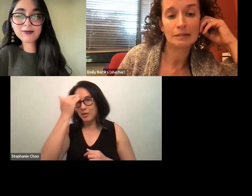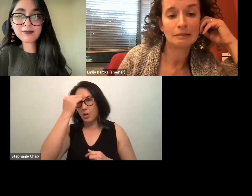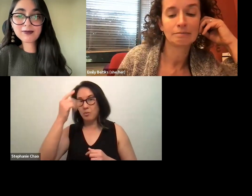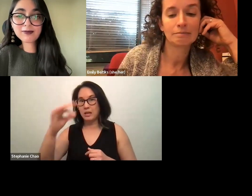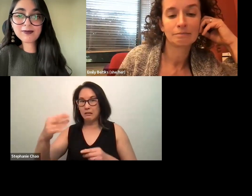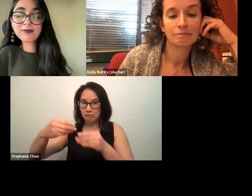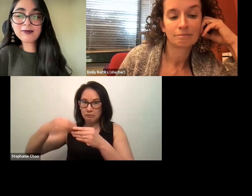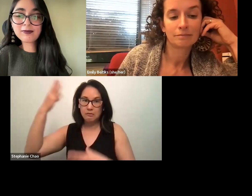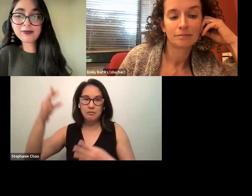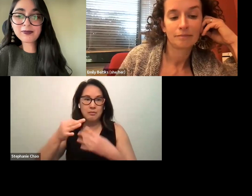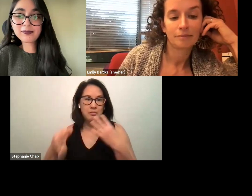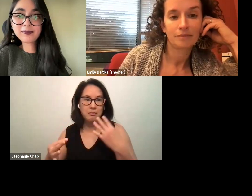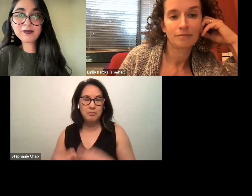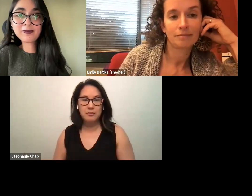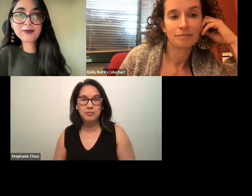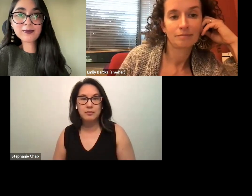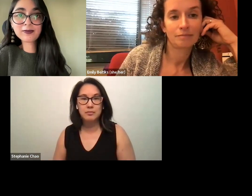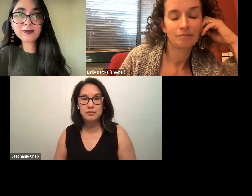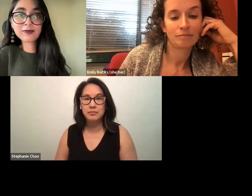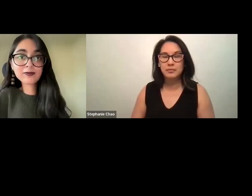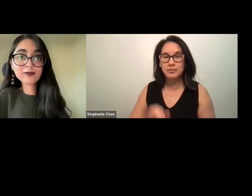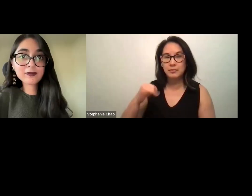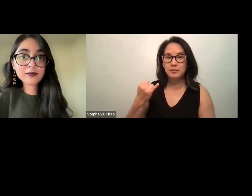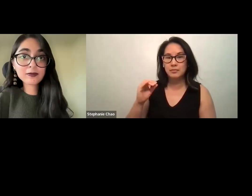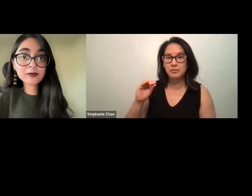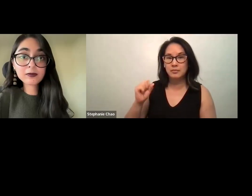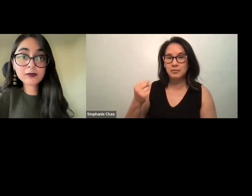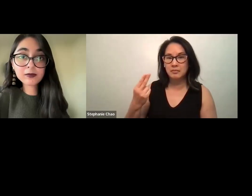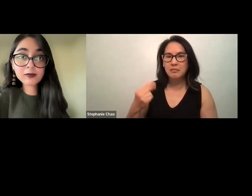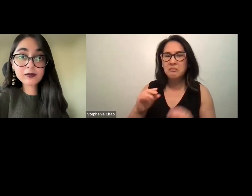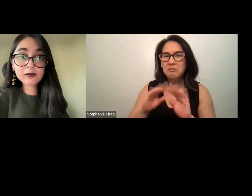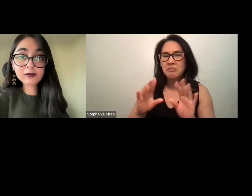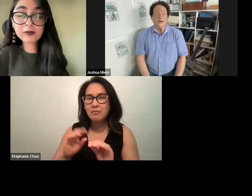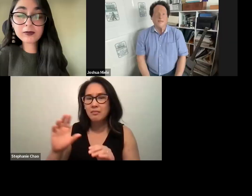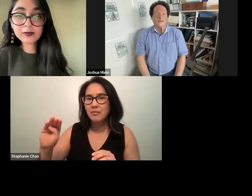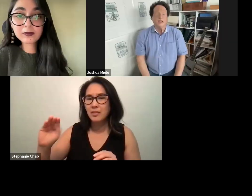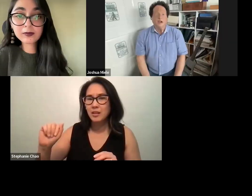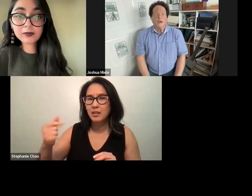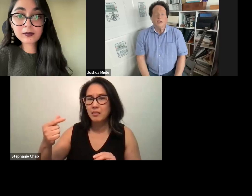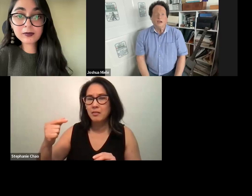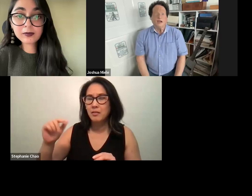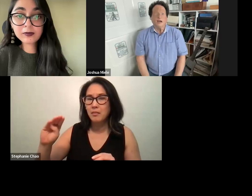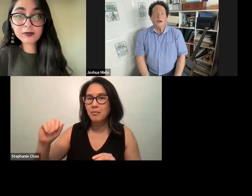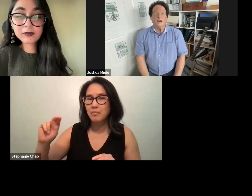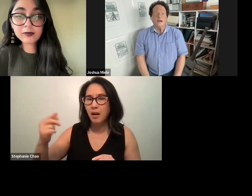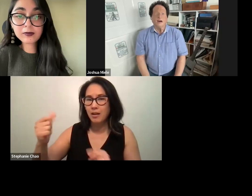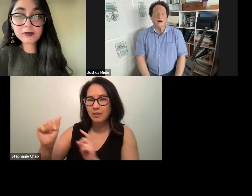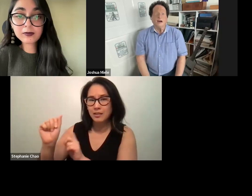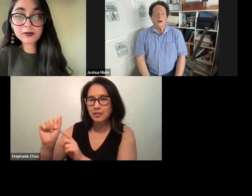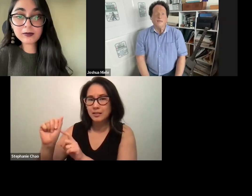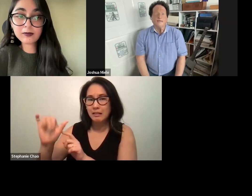out there. So is manga, I just have to ask a clarifying question. Is manga specifically